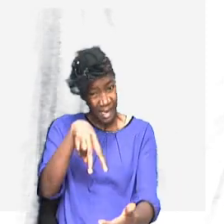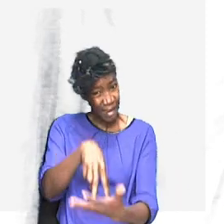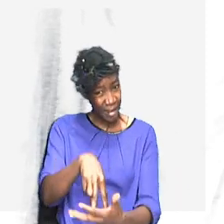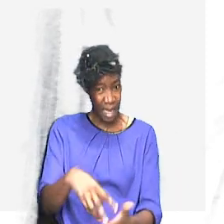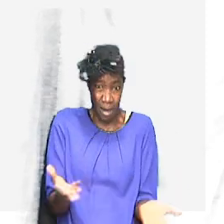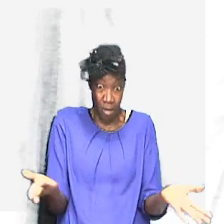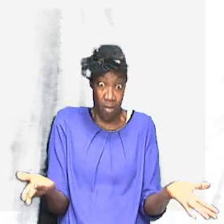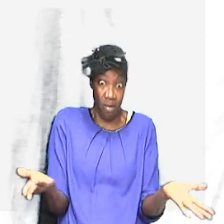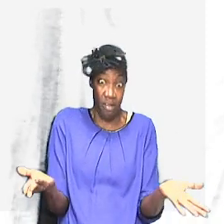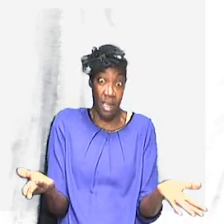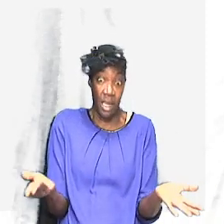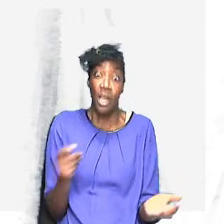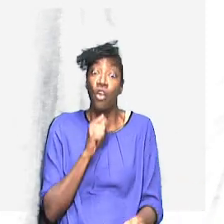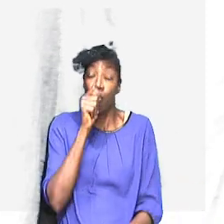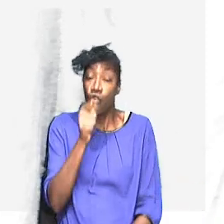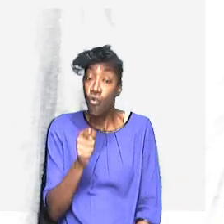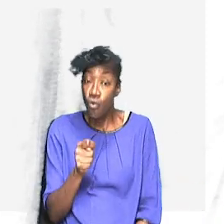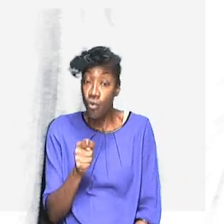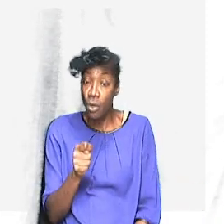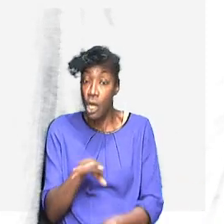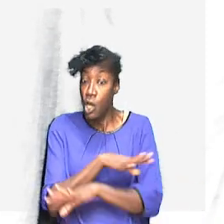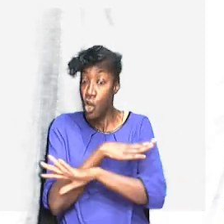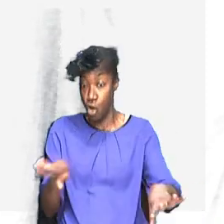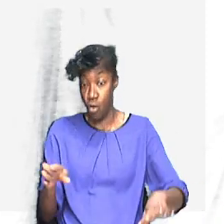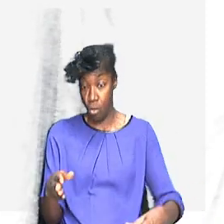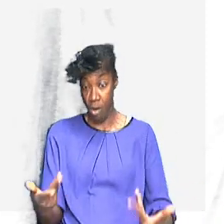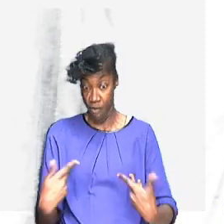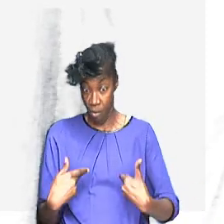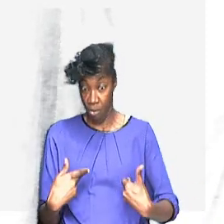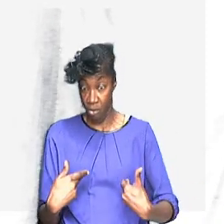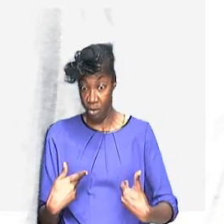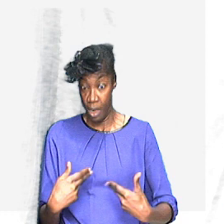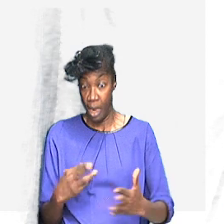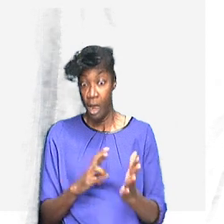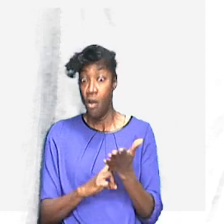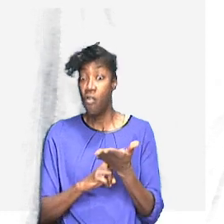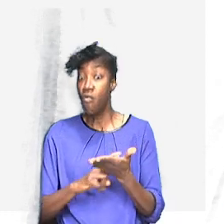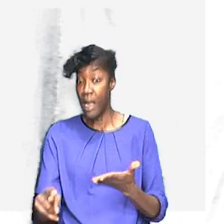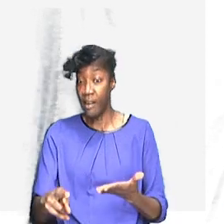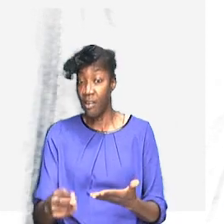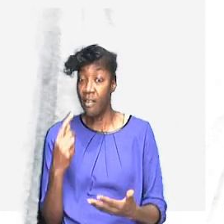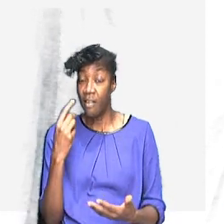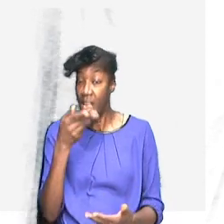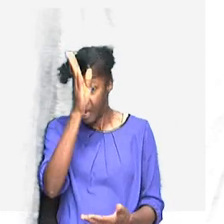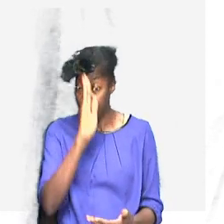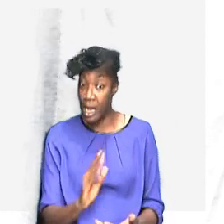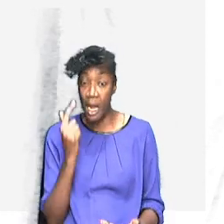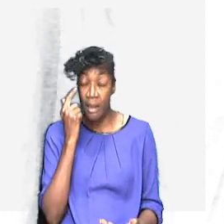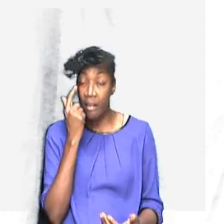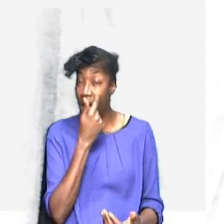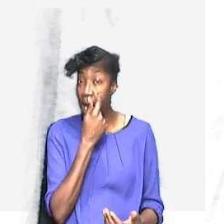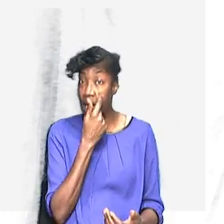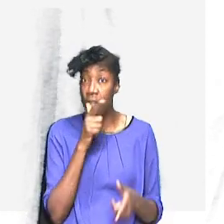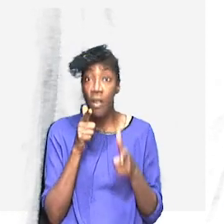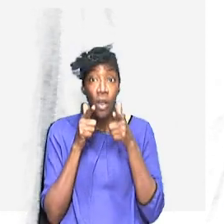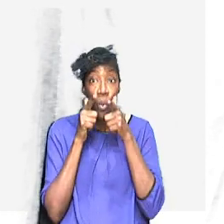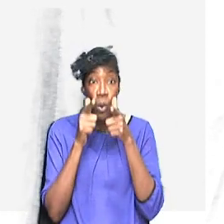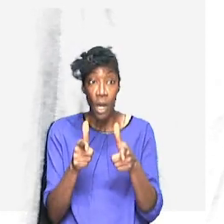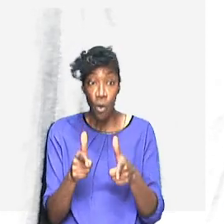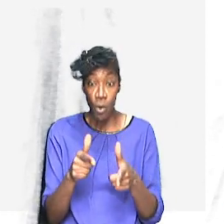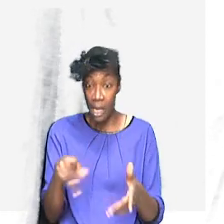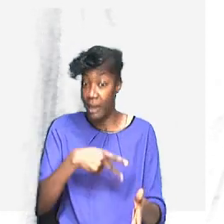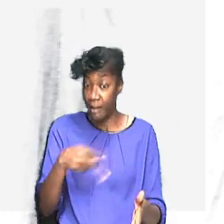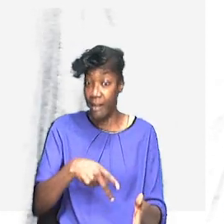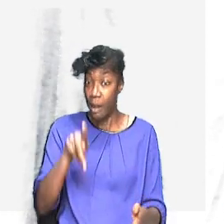Amen. Because the truth be told, none of us are righteous in the eyes of God. Amen. So we looked at the scripture in